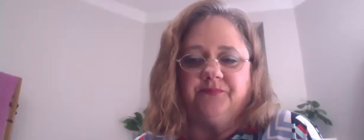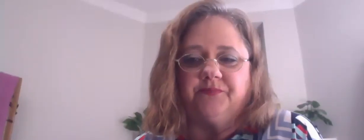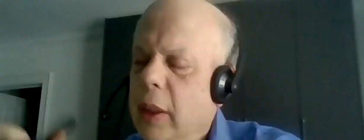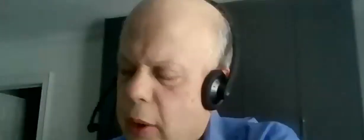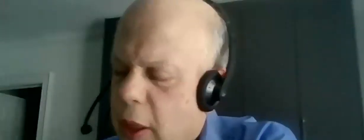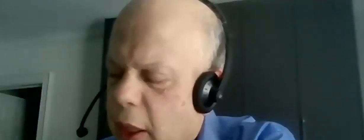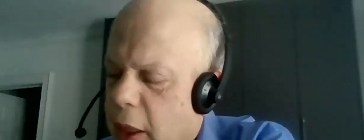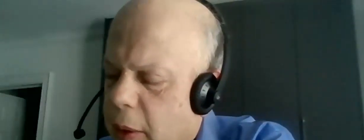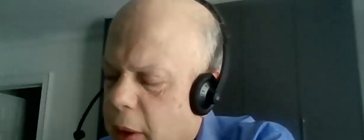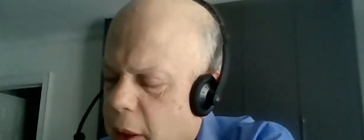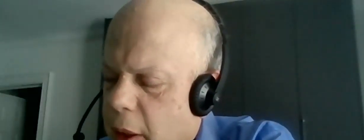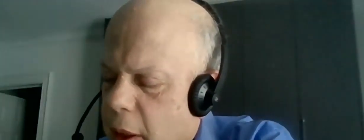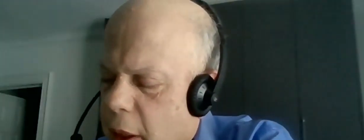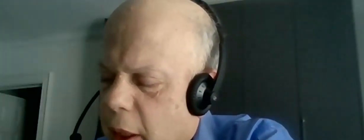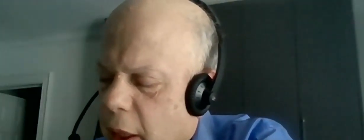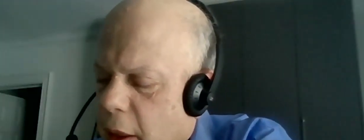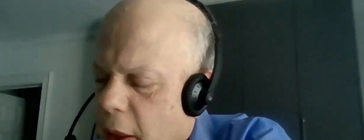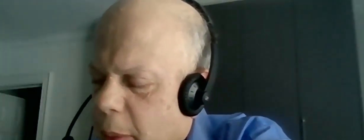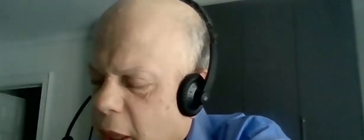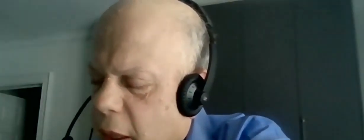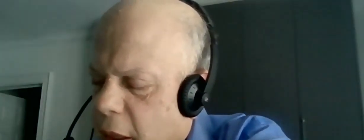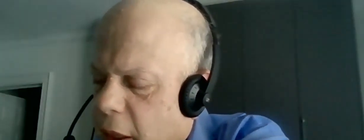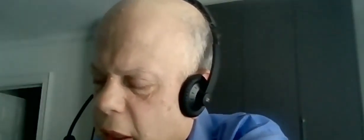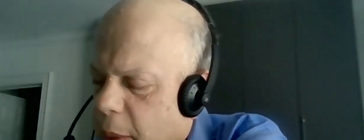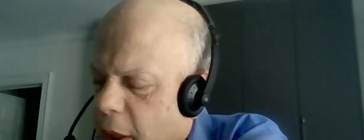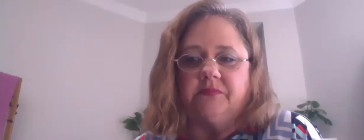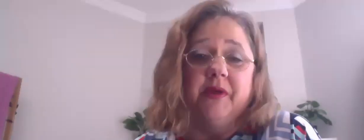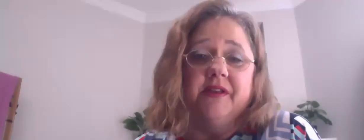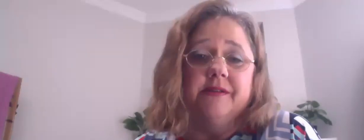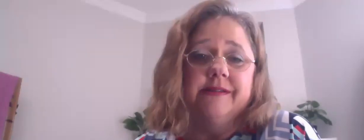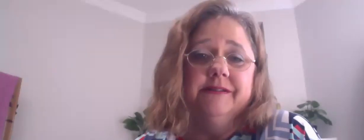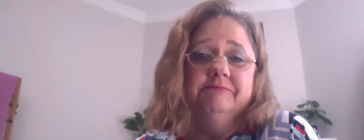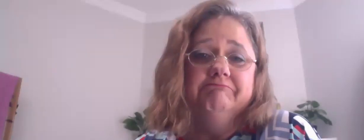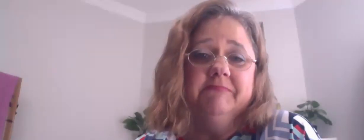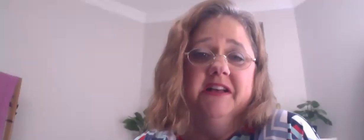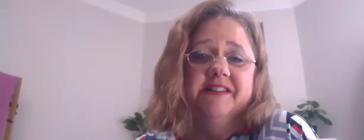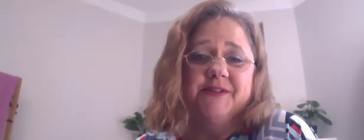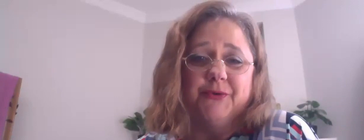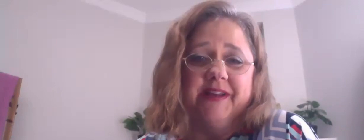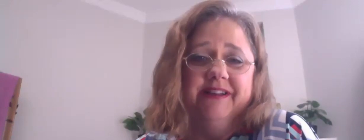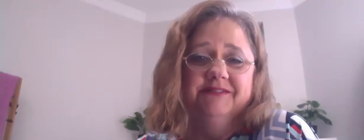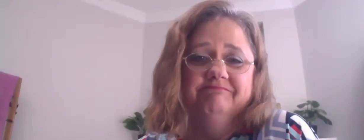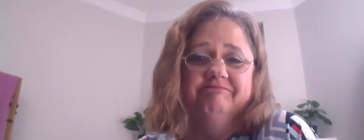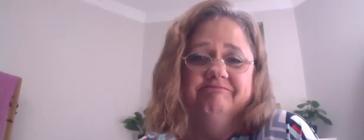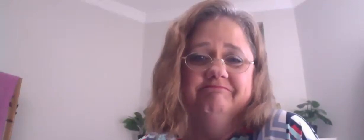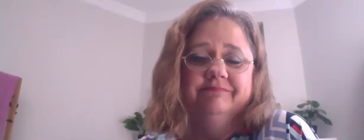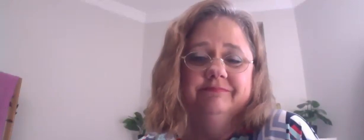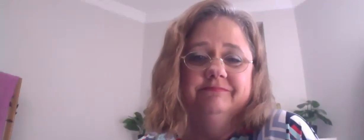going to log out and log back in. Just bear with us. Sorry.